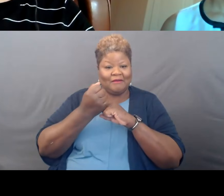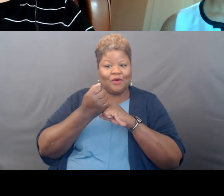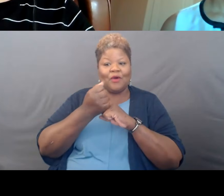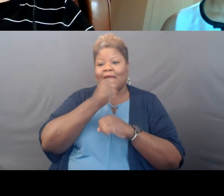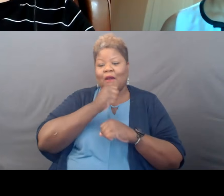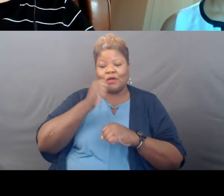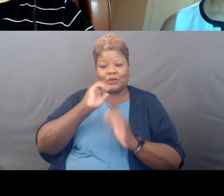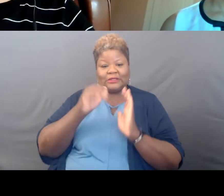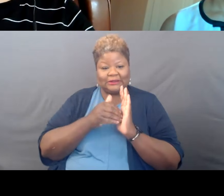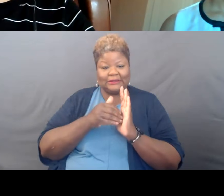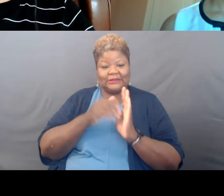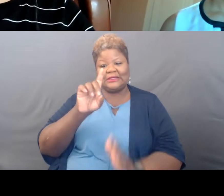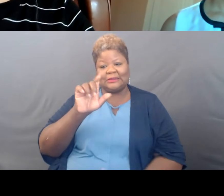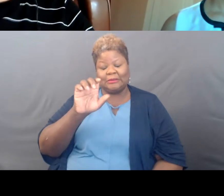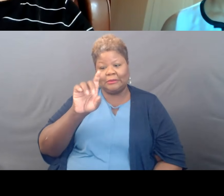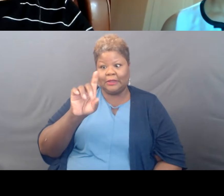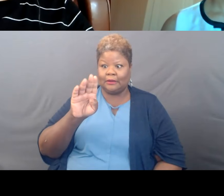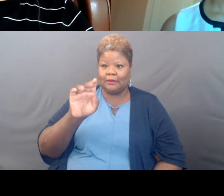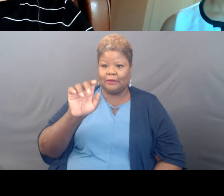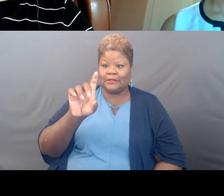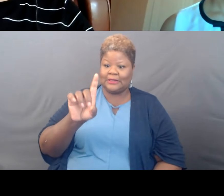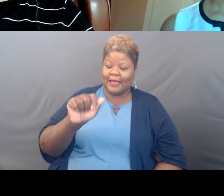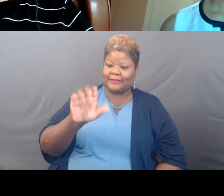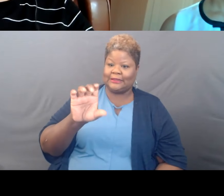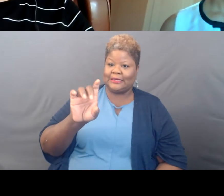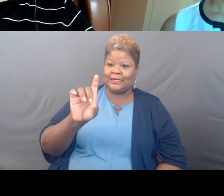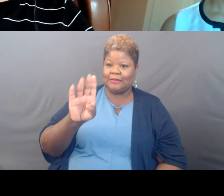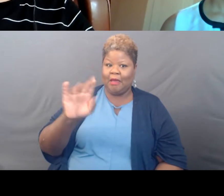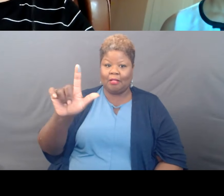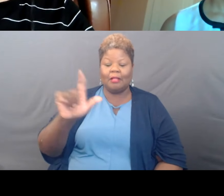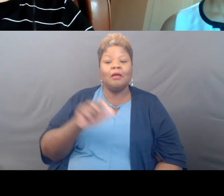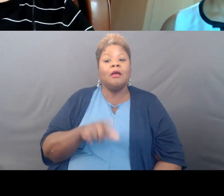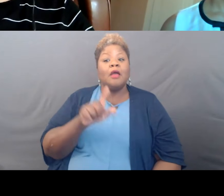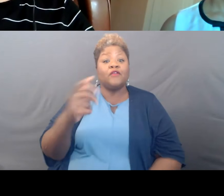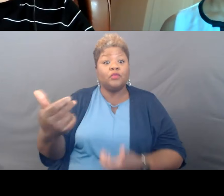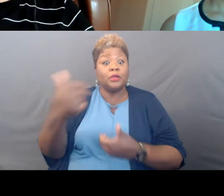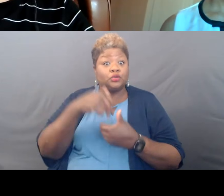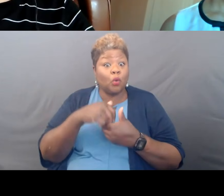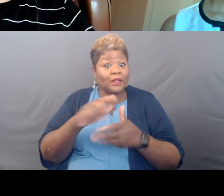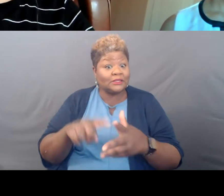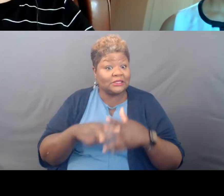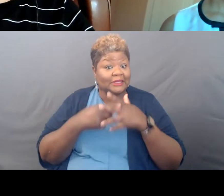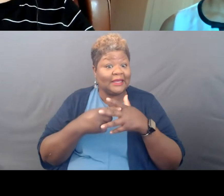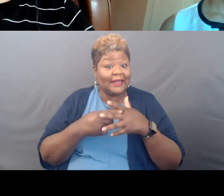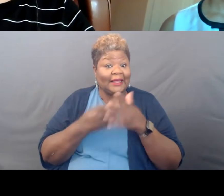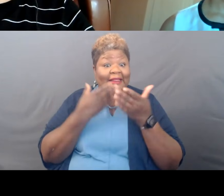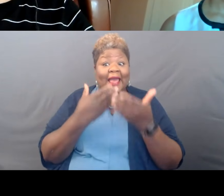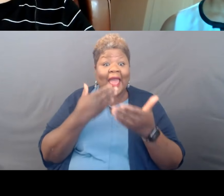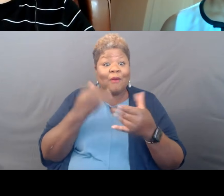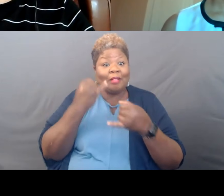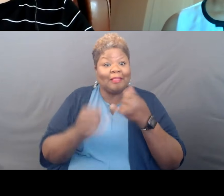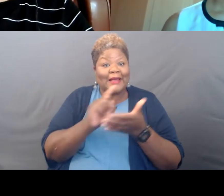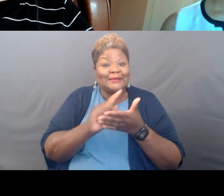of the African American Conference on Disabilities. And if you've been joining us since the beginning, thank you. If this is your first